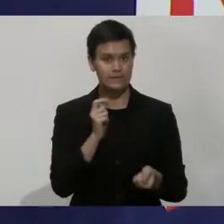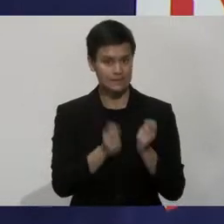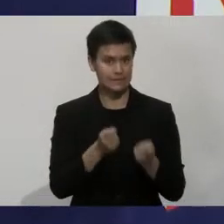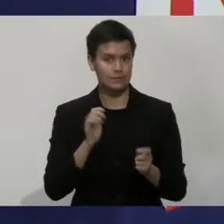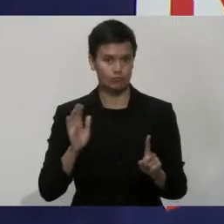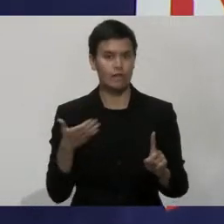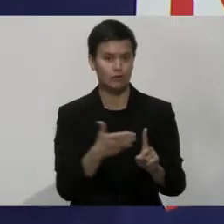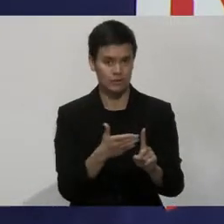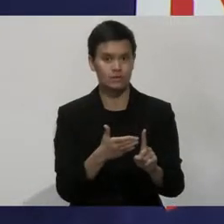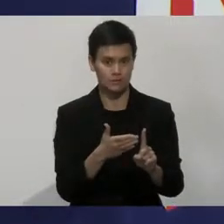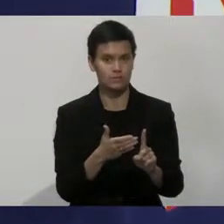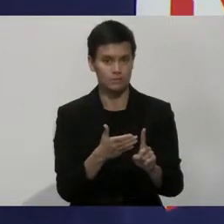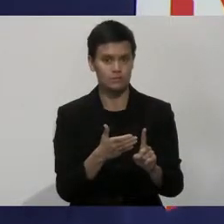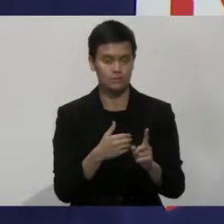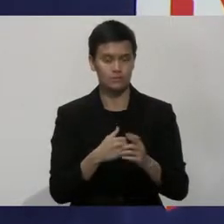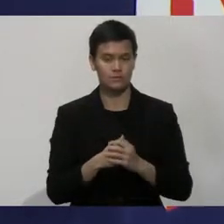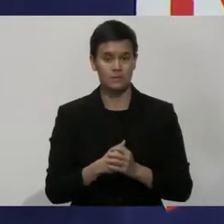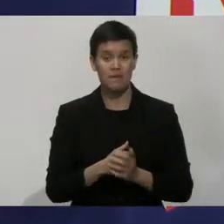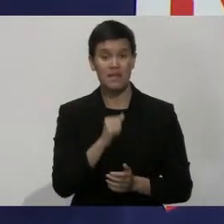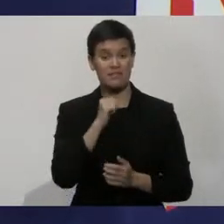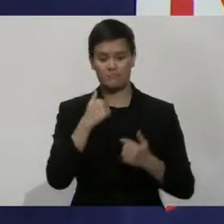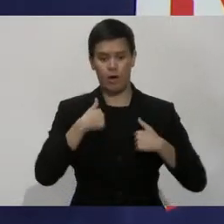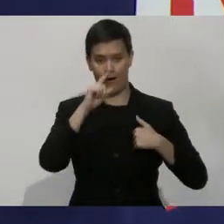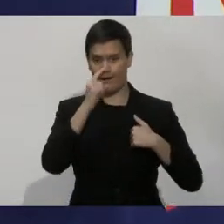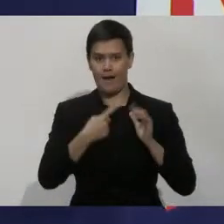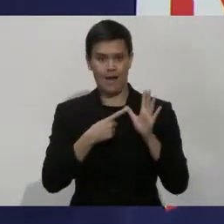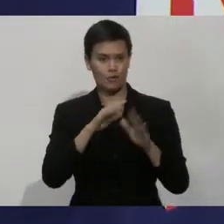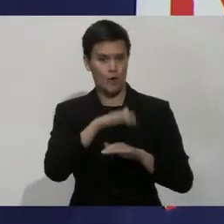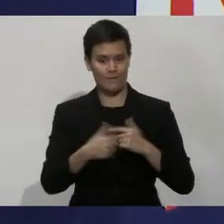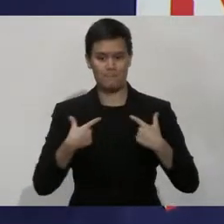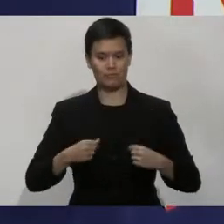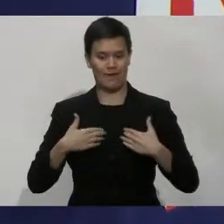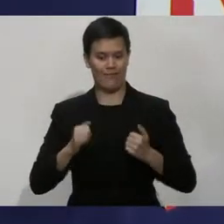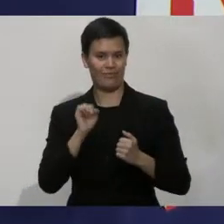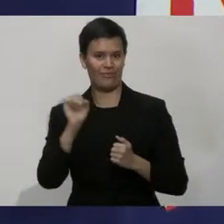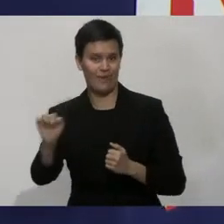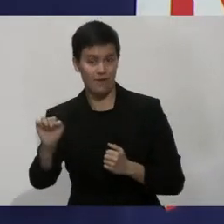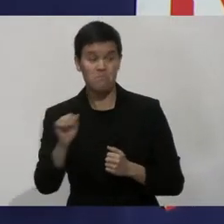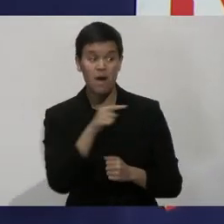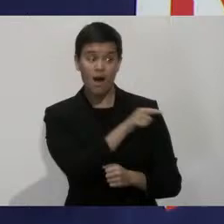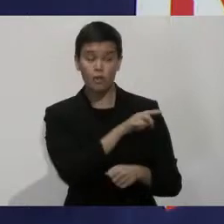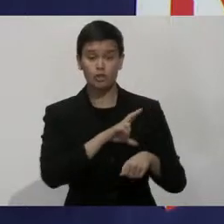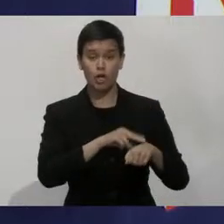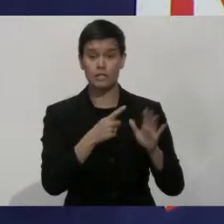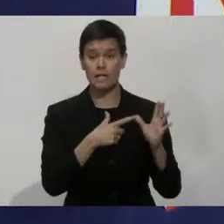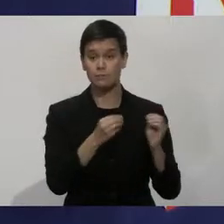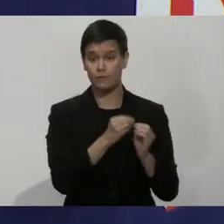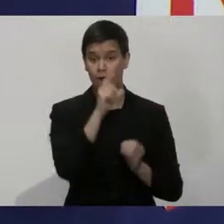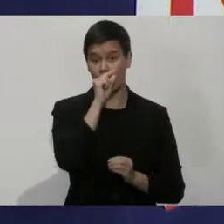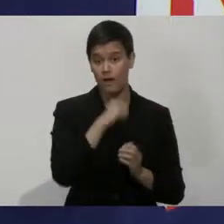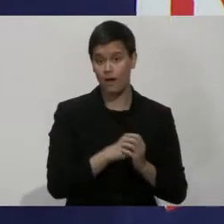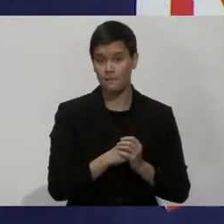I'm sure if you've got questions on that, Dr. Bloomfield will be happy to answer them. Is that something that you think could have solved the